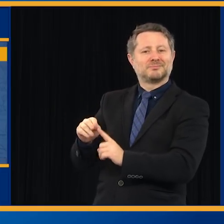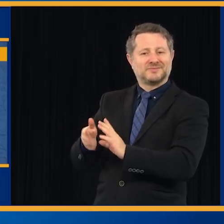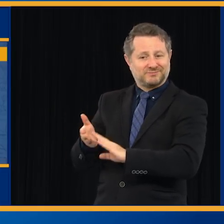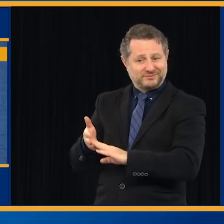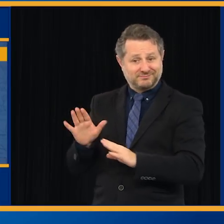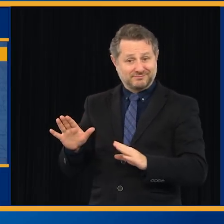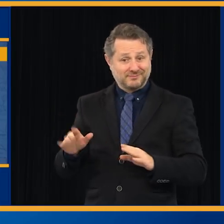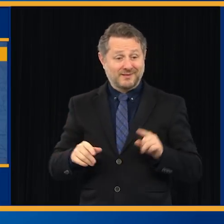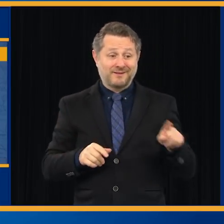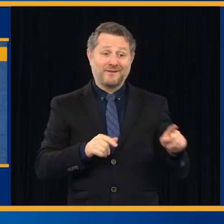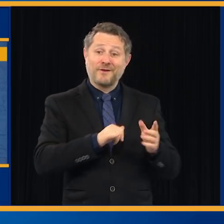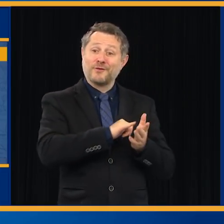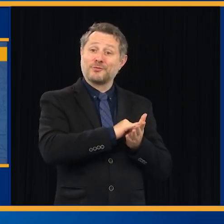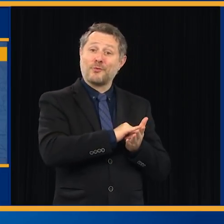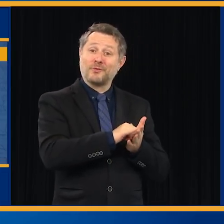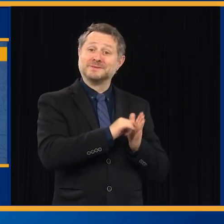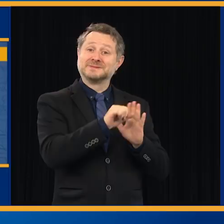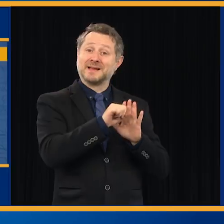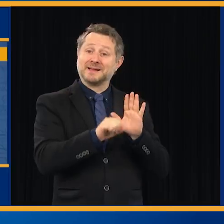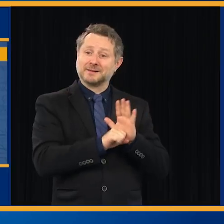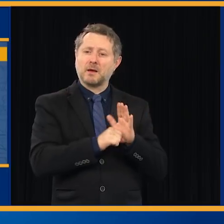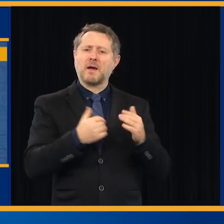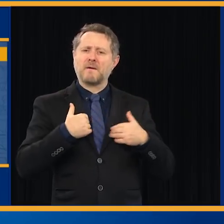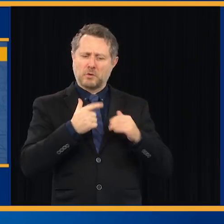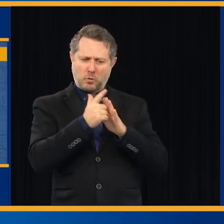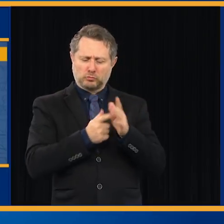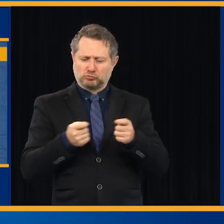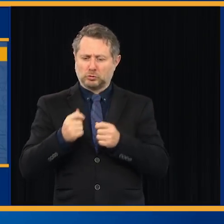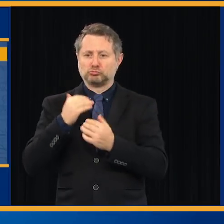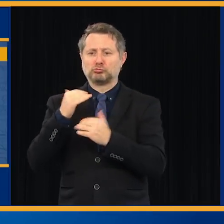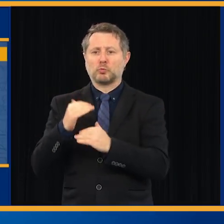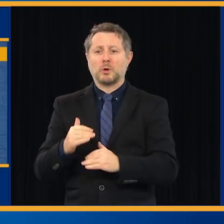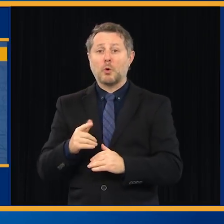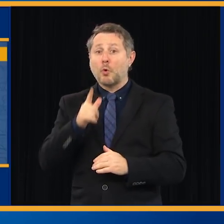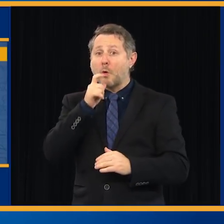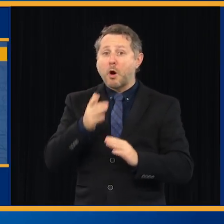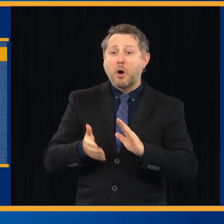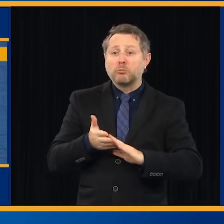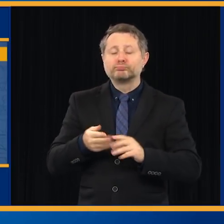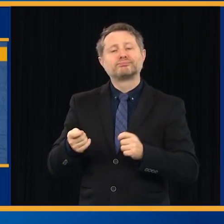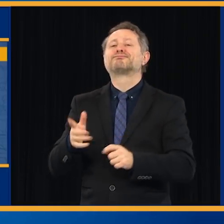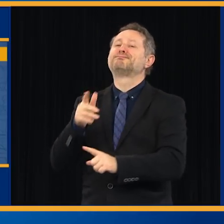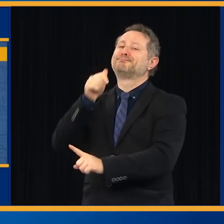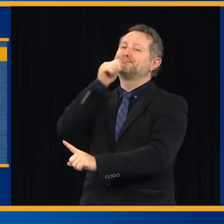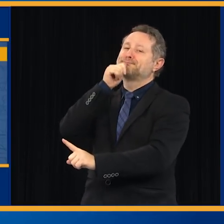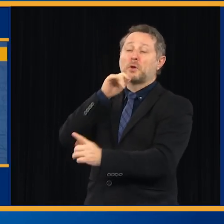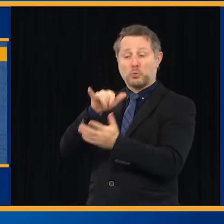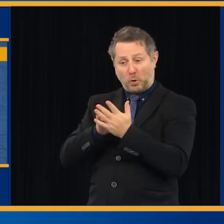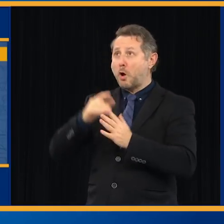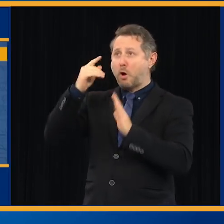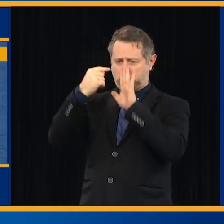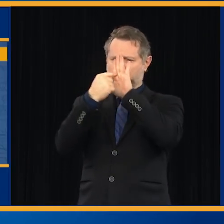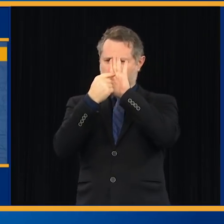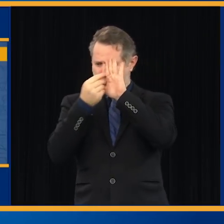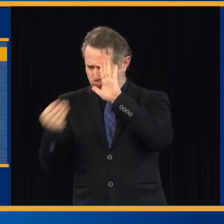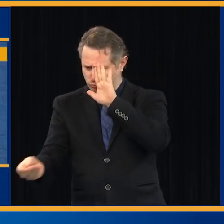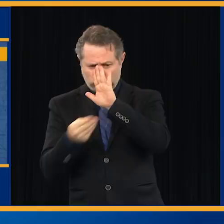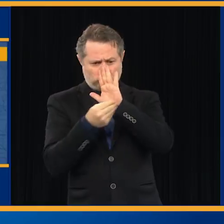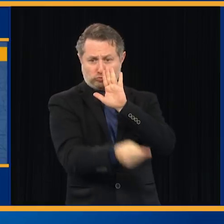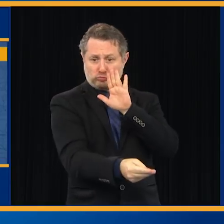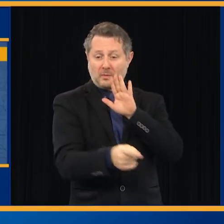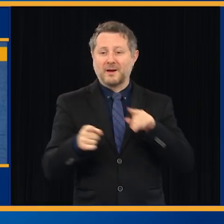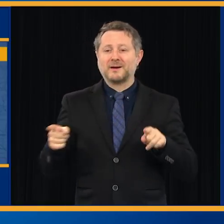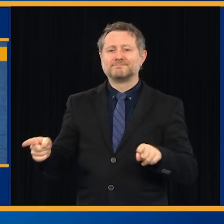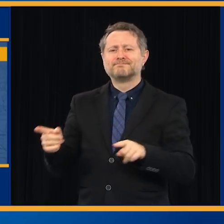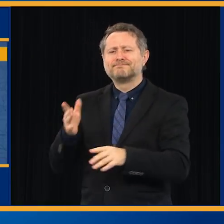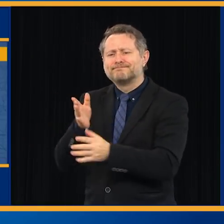the state, but they are private institutions. They have their own area of expertise,